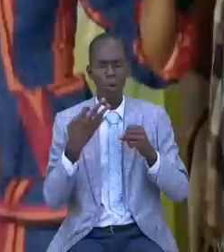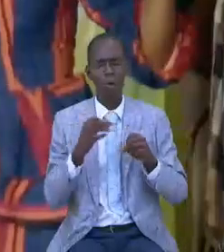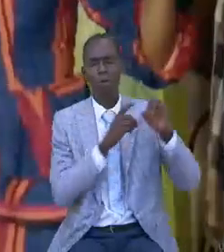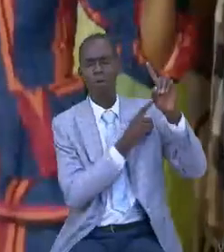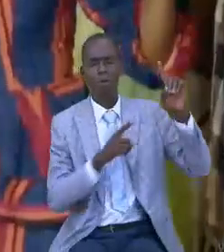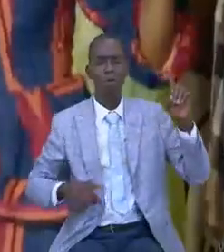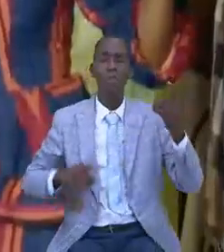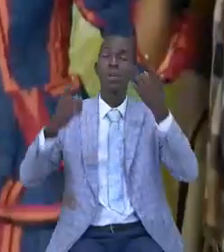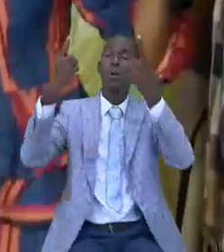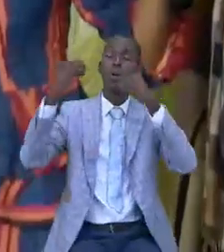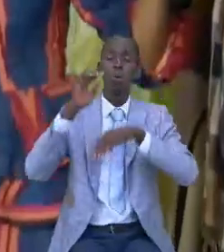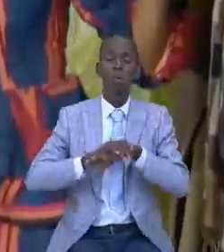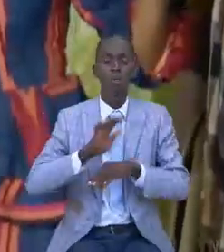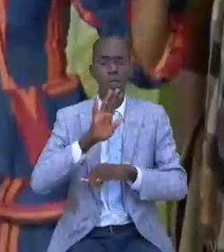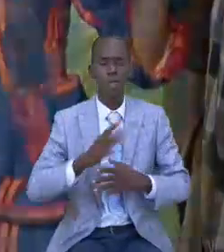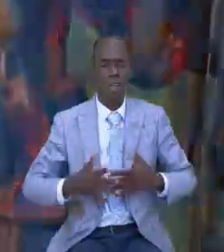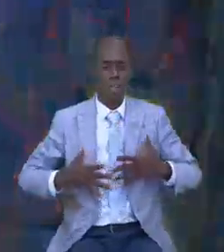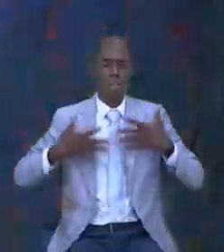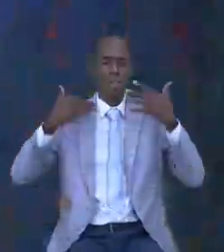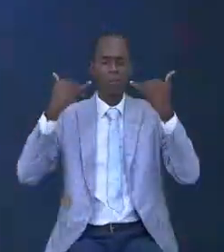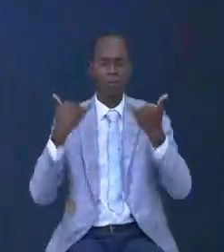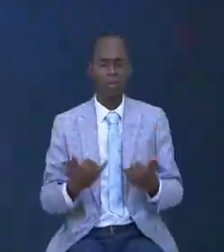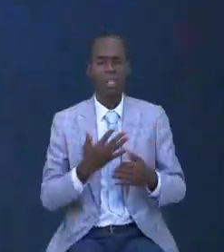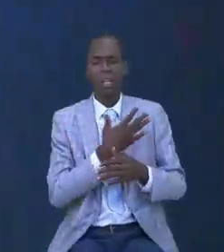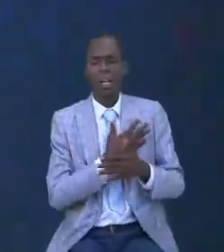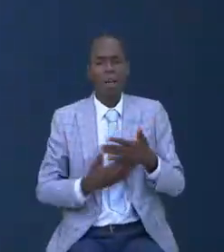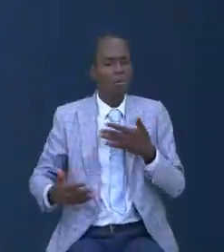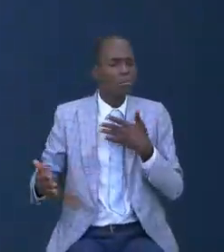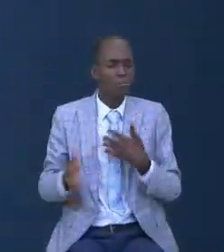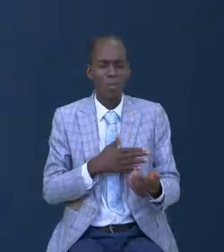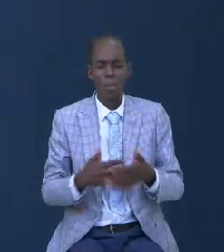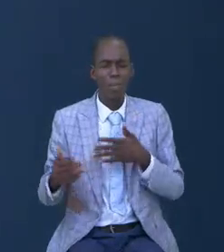Lord comes upon your life now, and